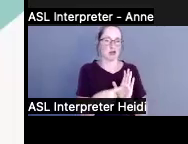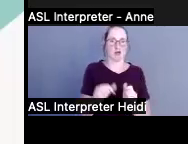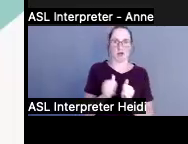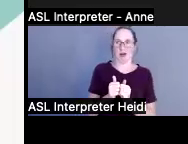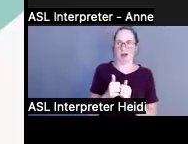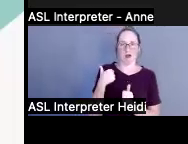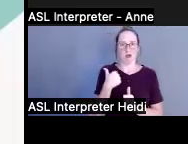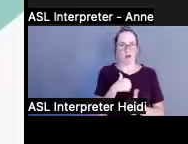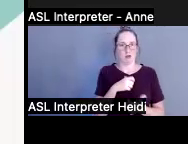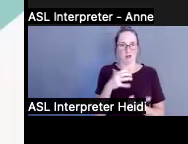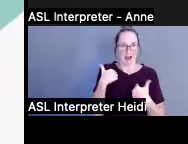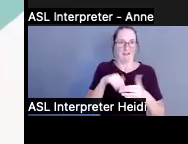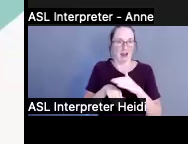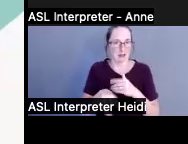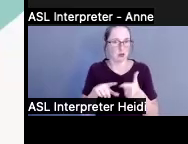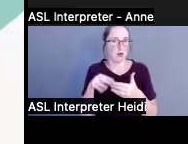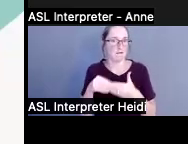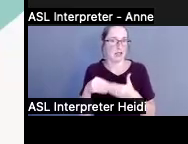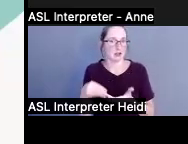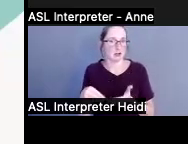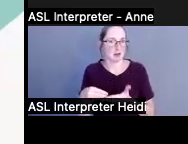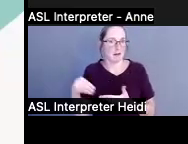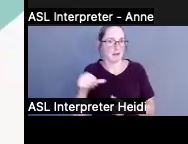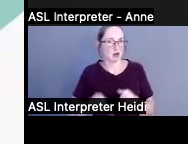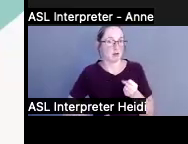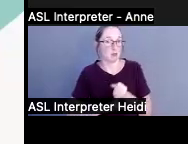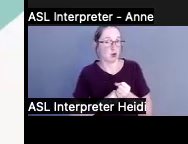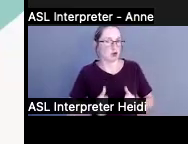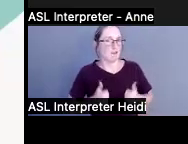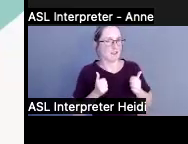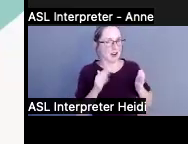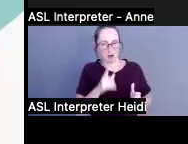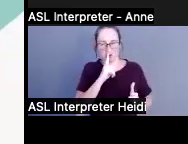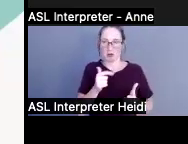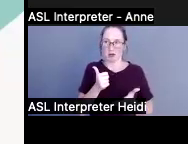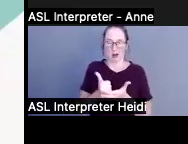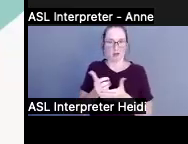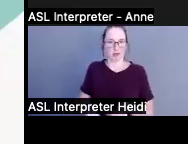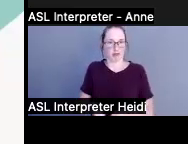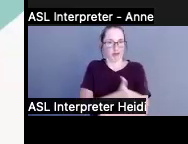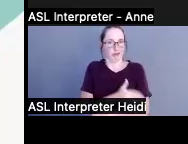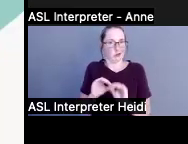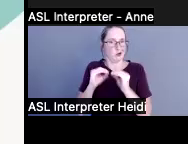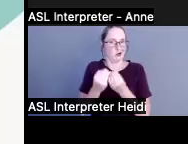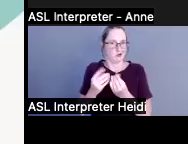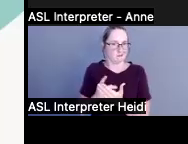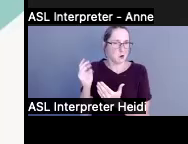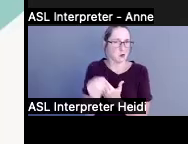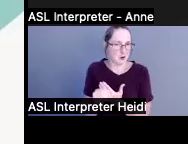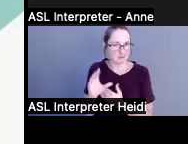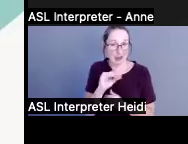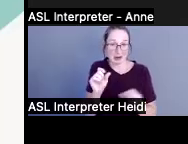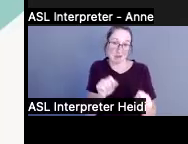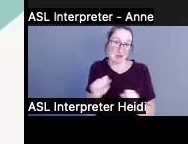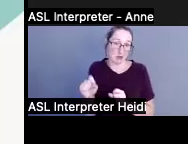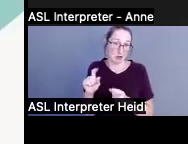in which having access to flexible funds to support survivors does help enhance an organization's programming and